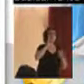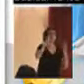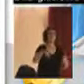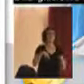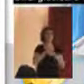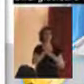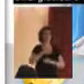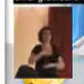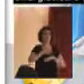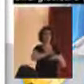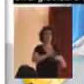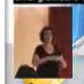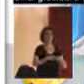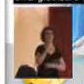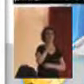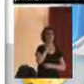the